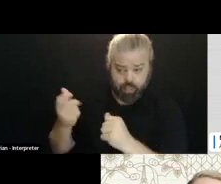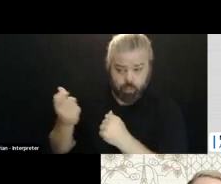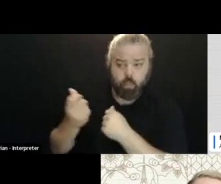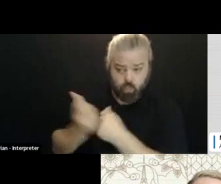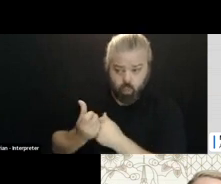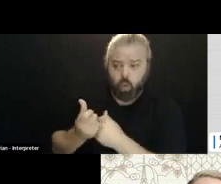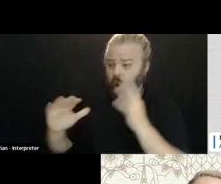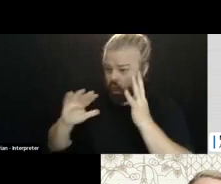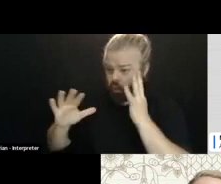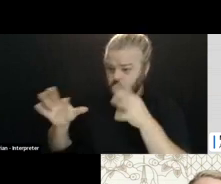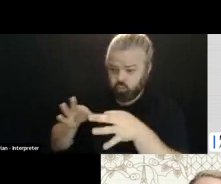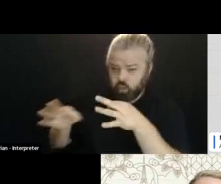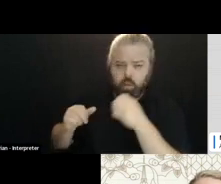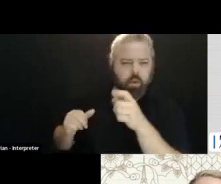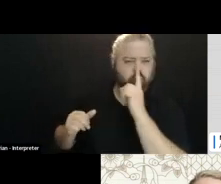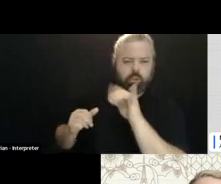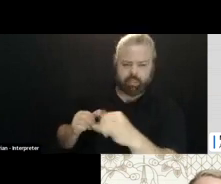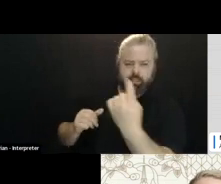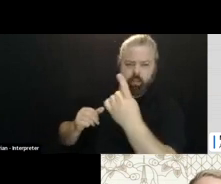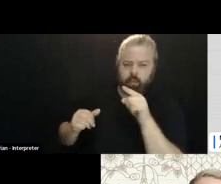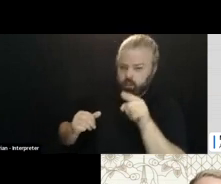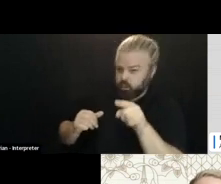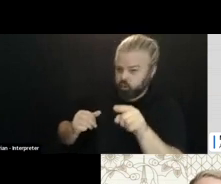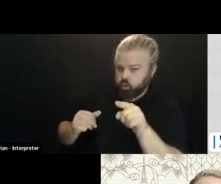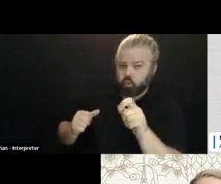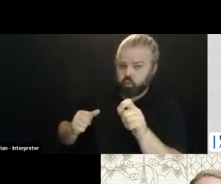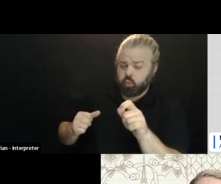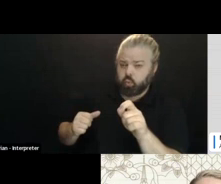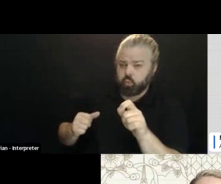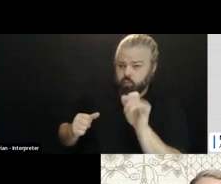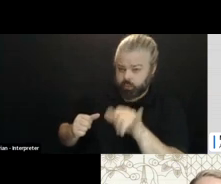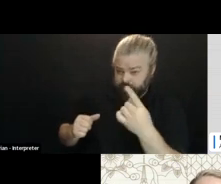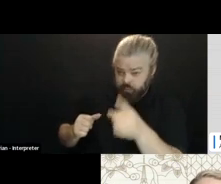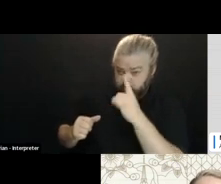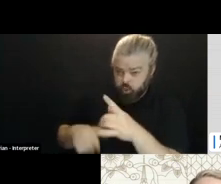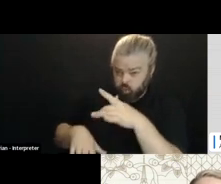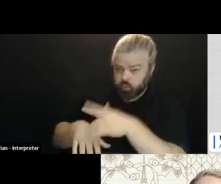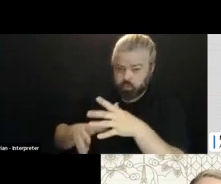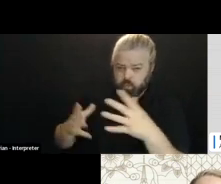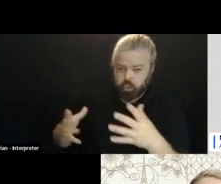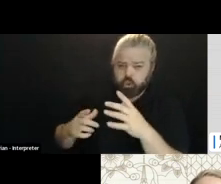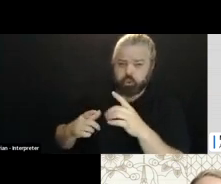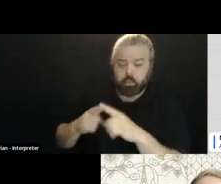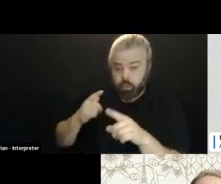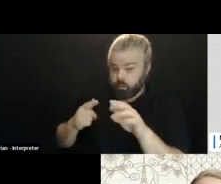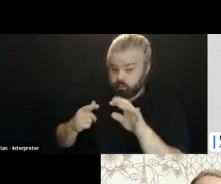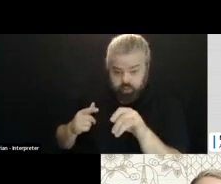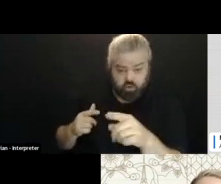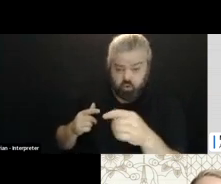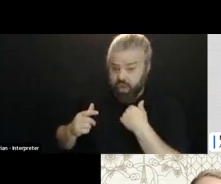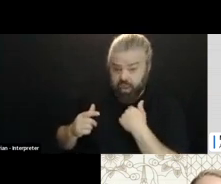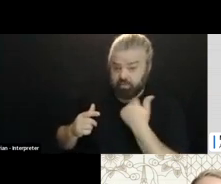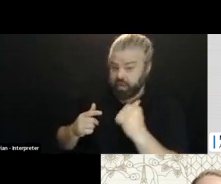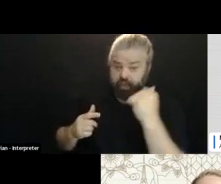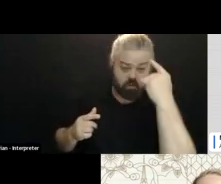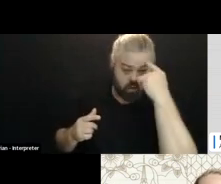sure that was something that you touched a lot on, but if you have any thoughts about